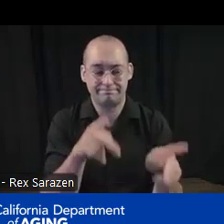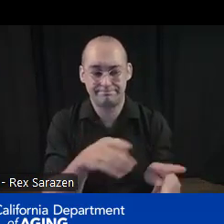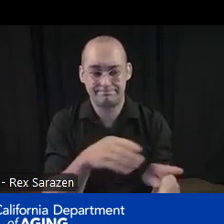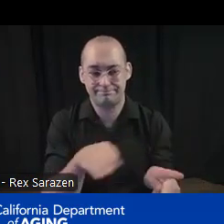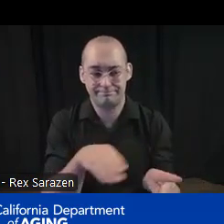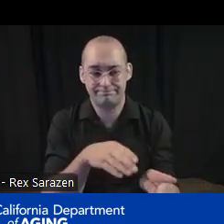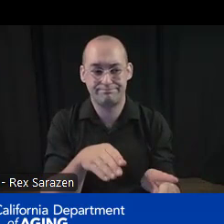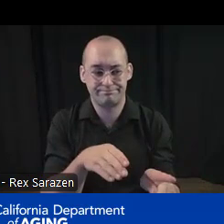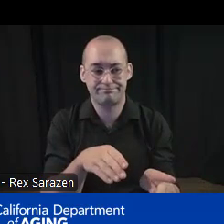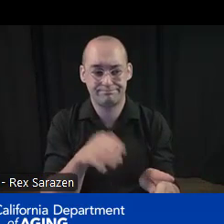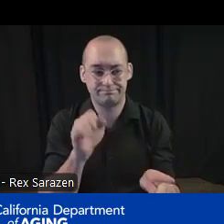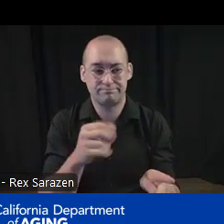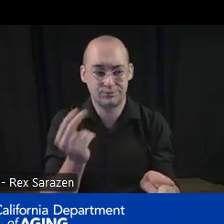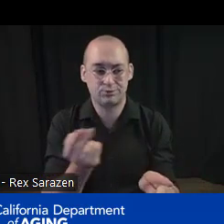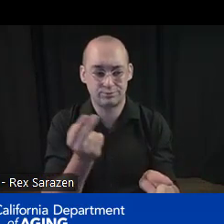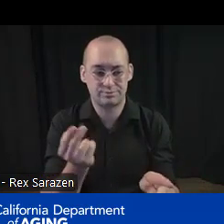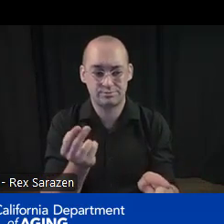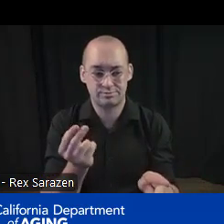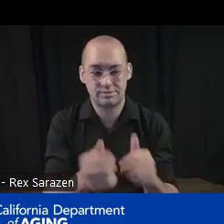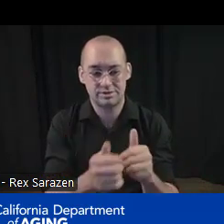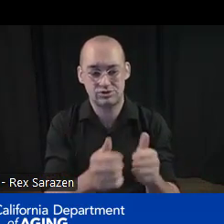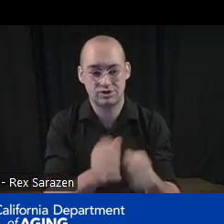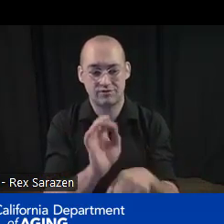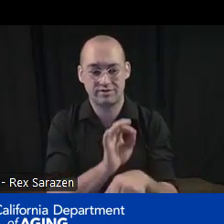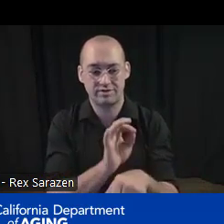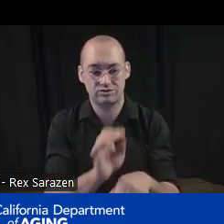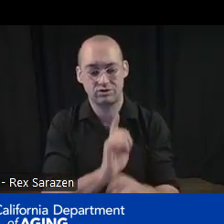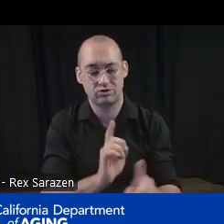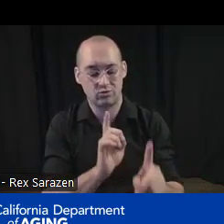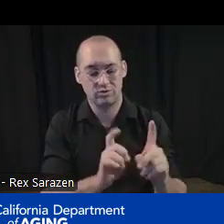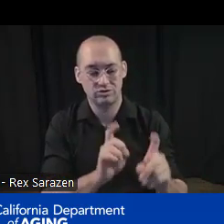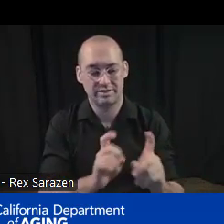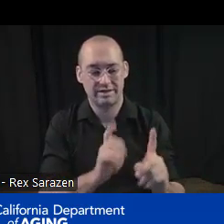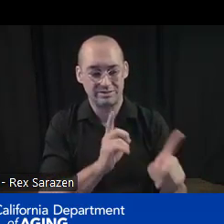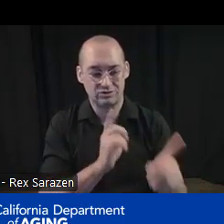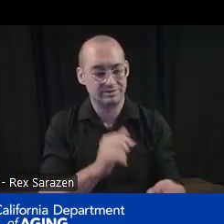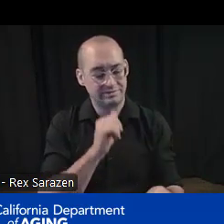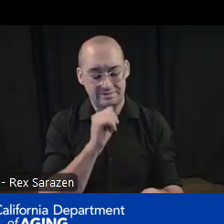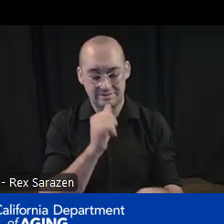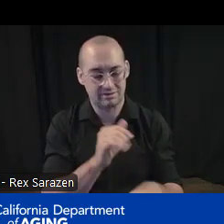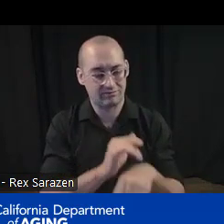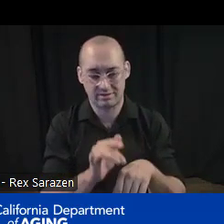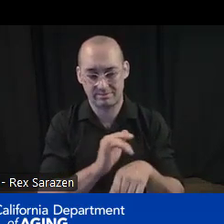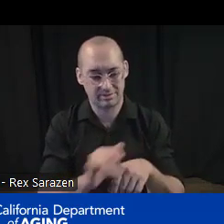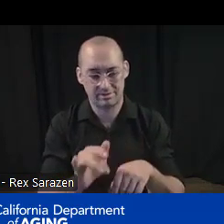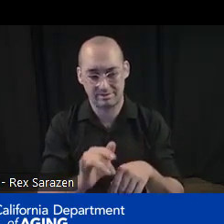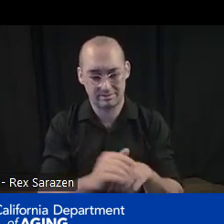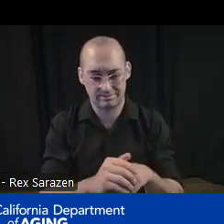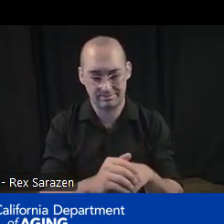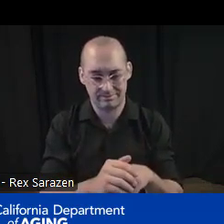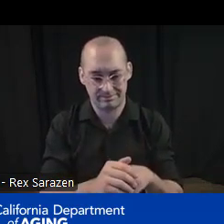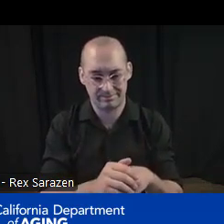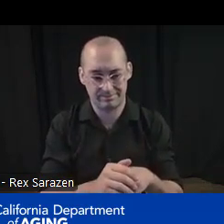meeting. The chat function and the question and answer functions are not available, enabled for the